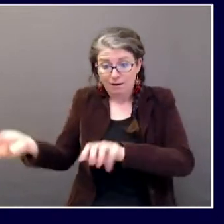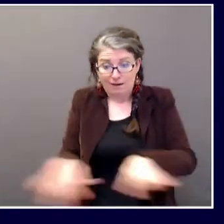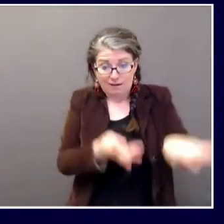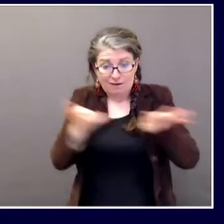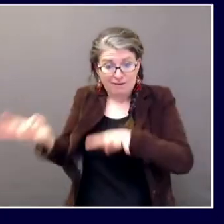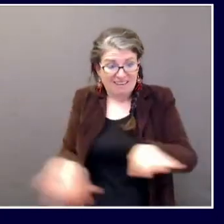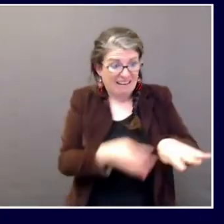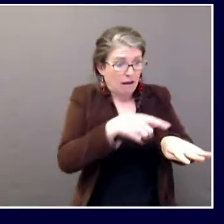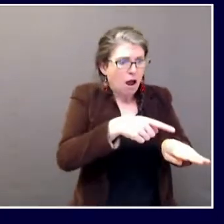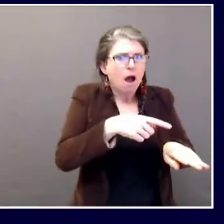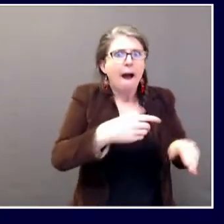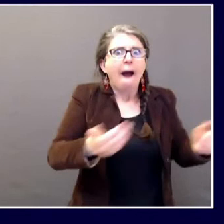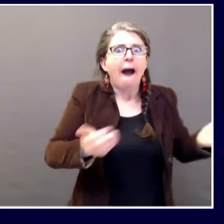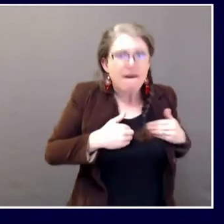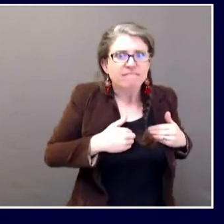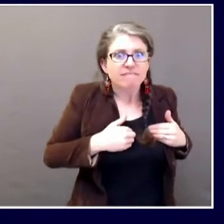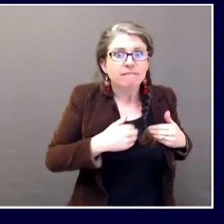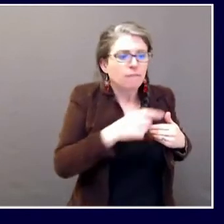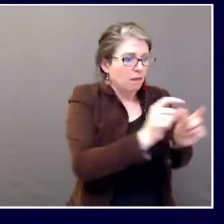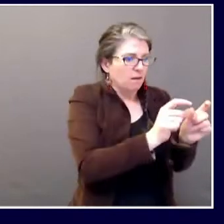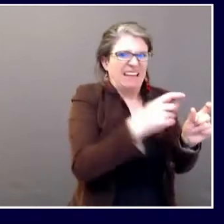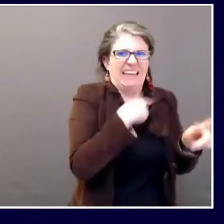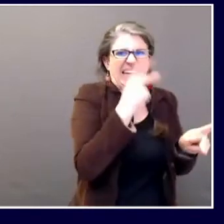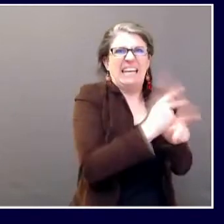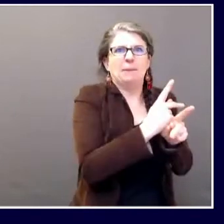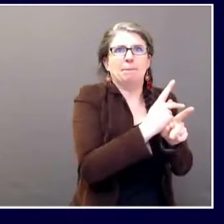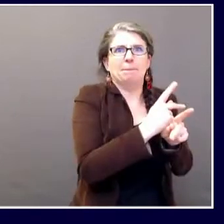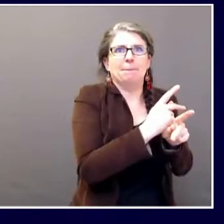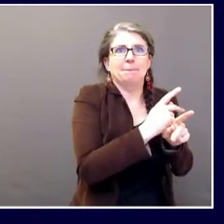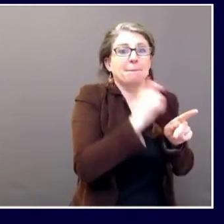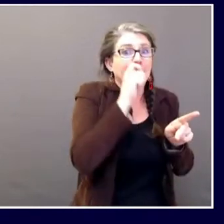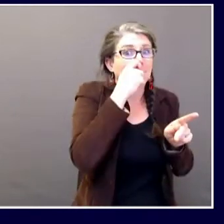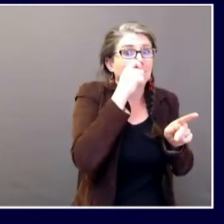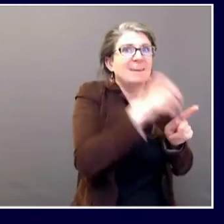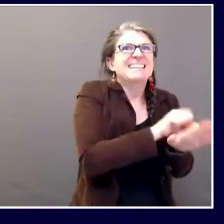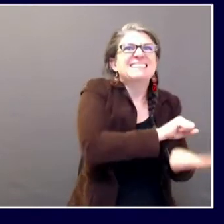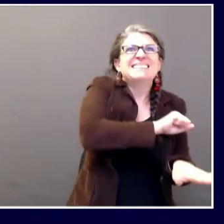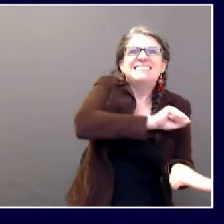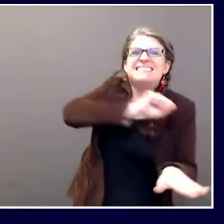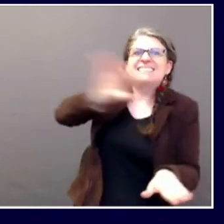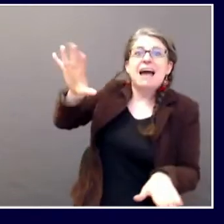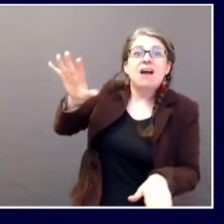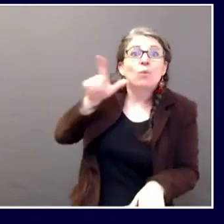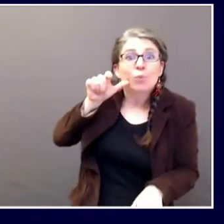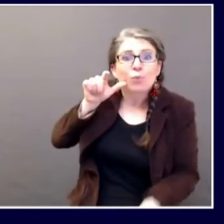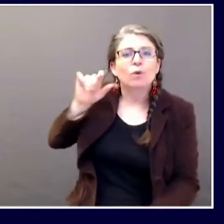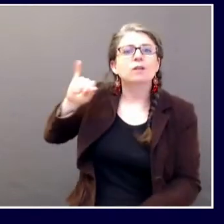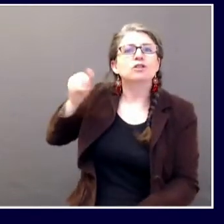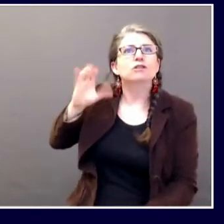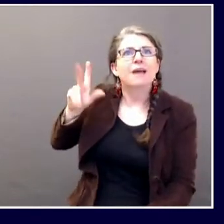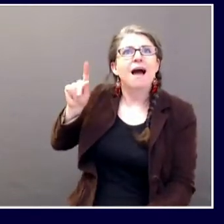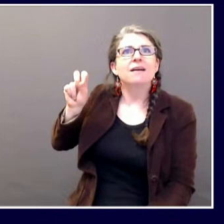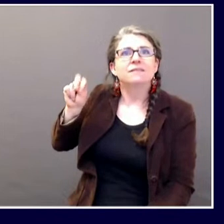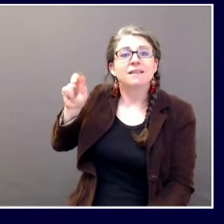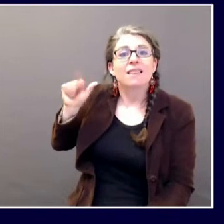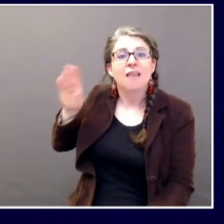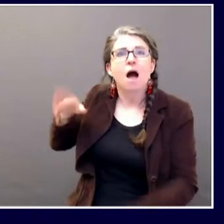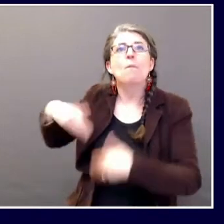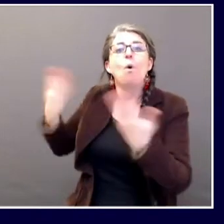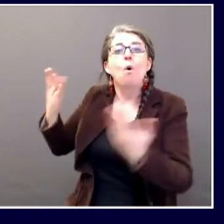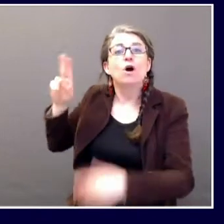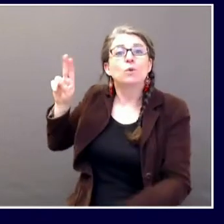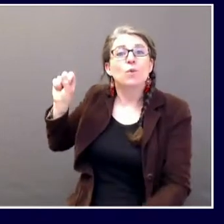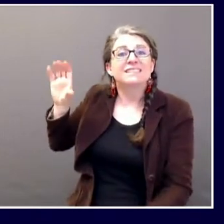sequencing. Some of those are sent to the US CDC, where their laboratories can also do that sequencing. We at the Maine